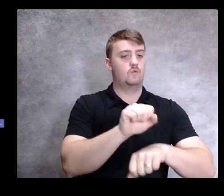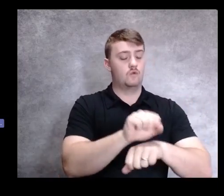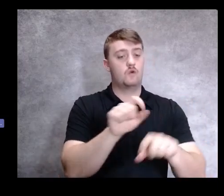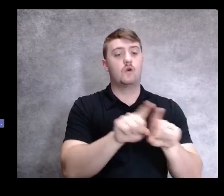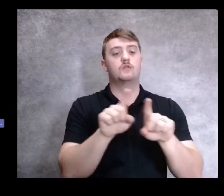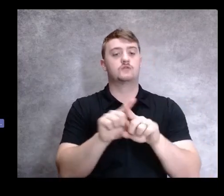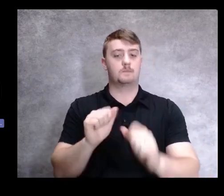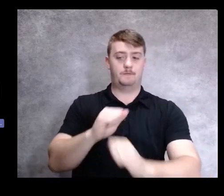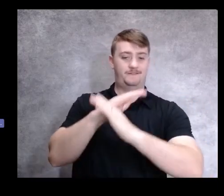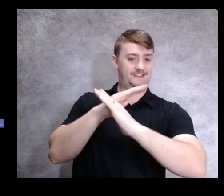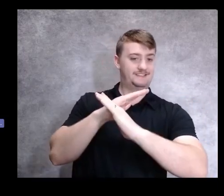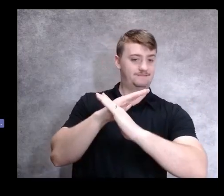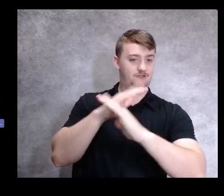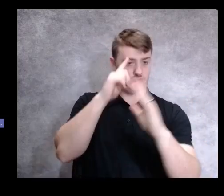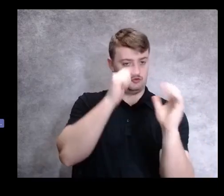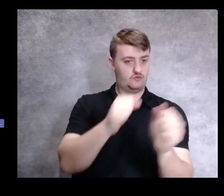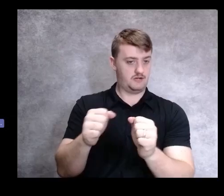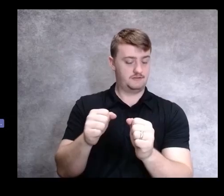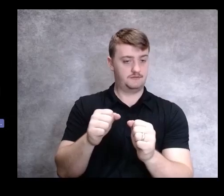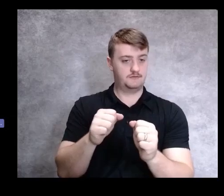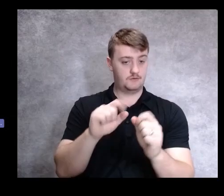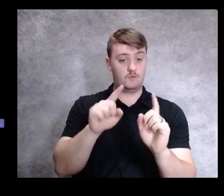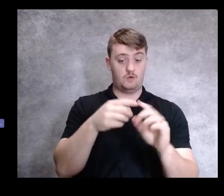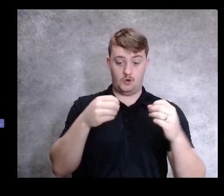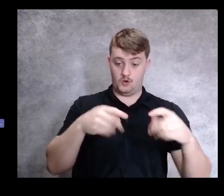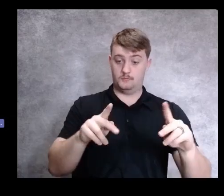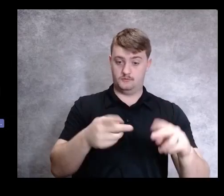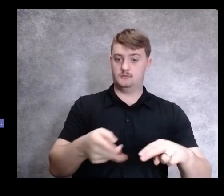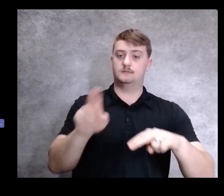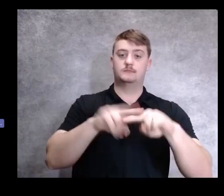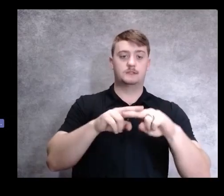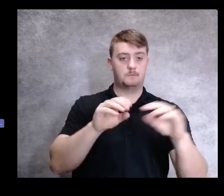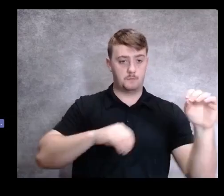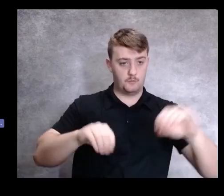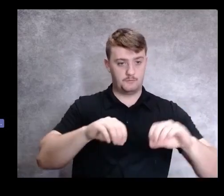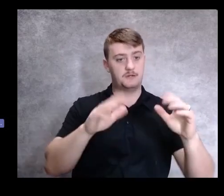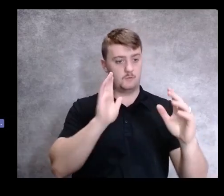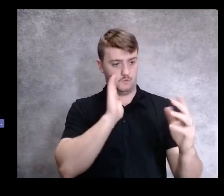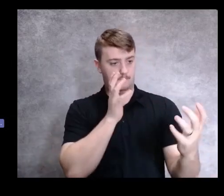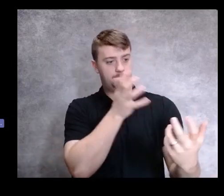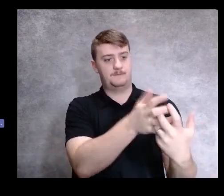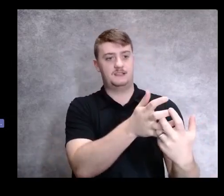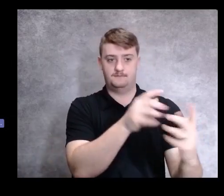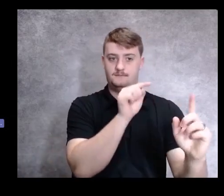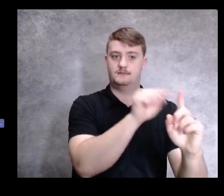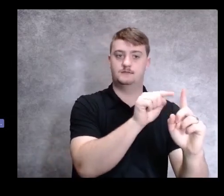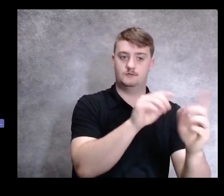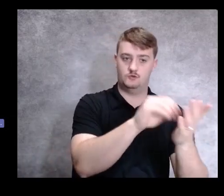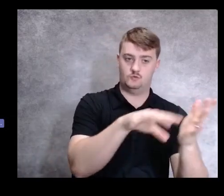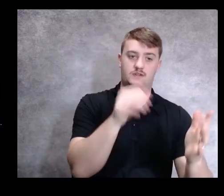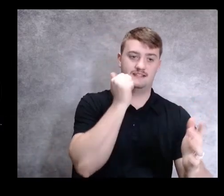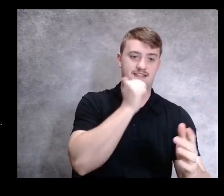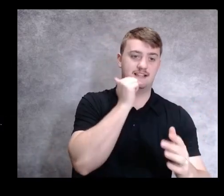as preventative strategies, and when opportunities for increased movement may fit into a student's daily